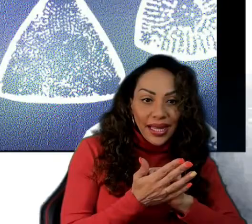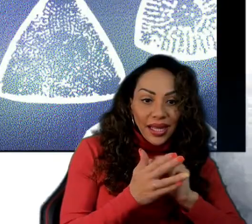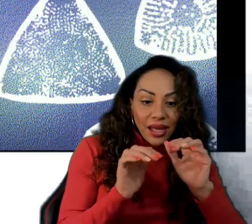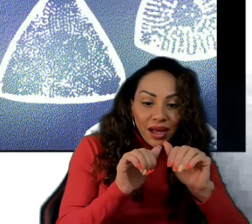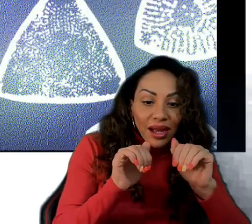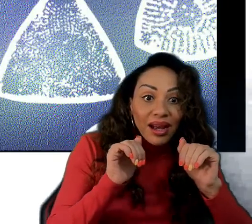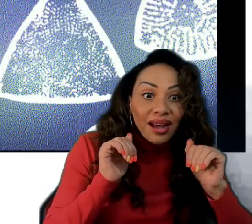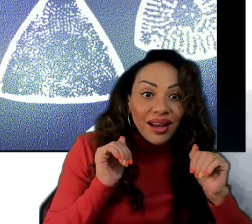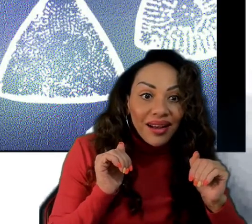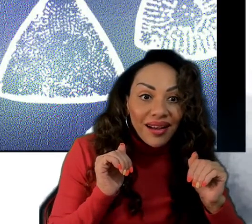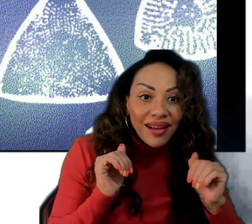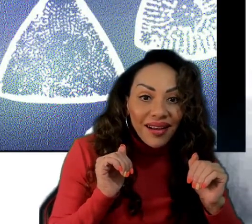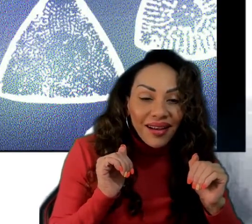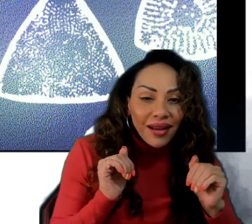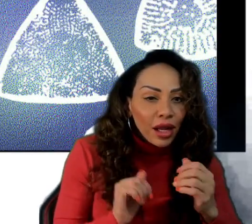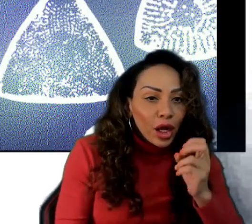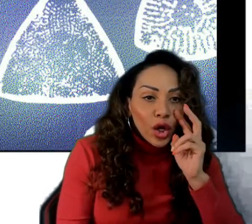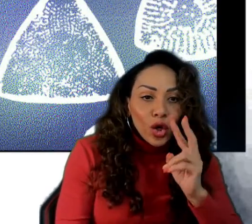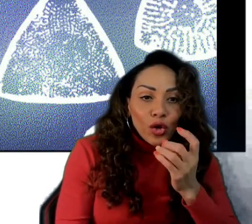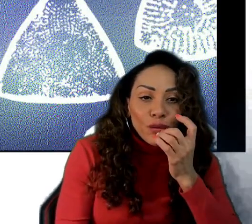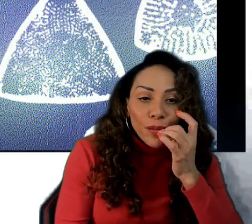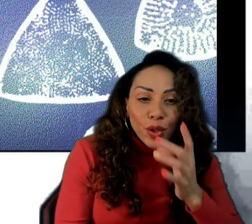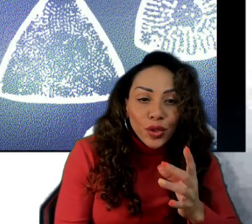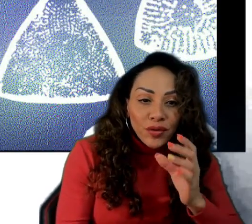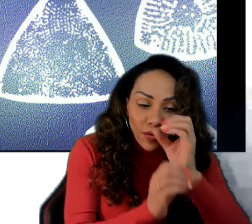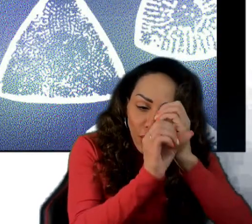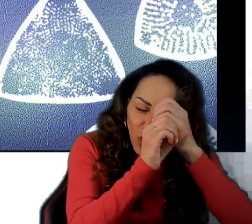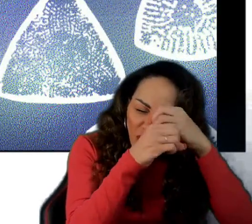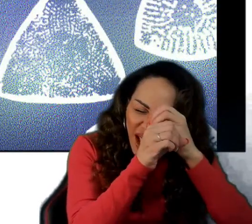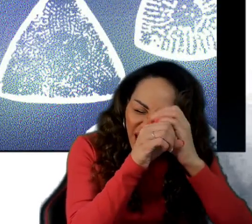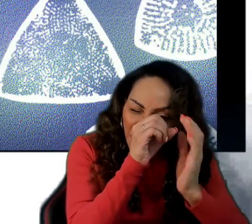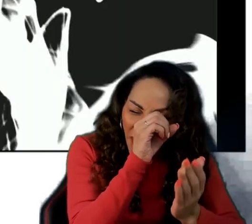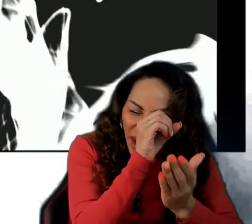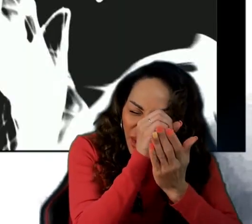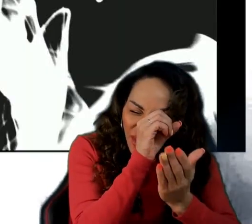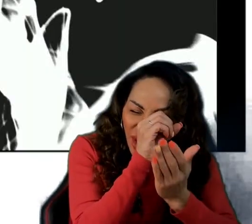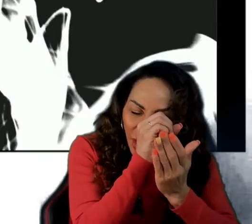also down the microscope as well, and has huge diversity.